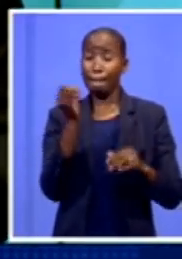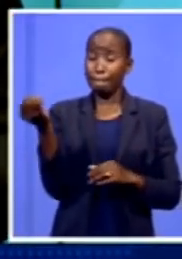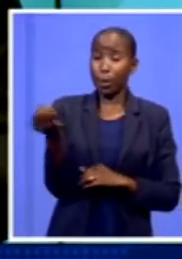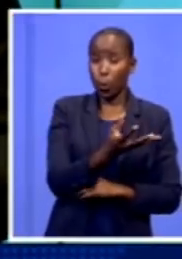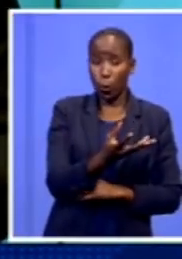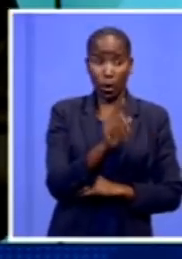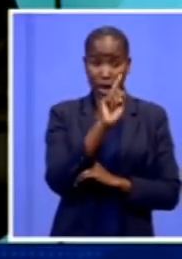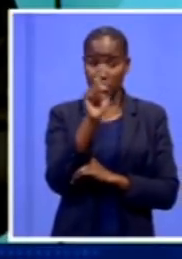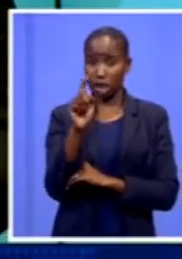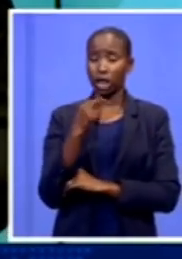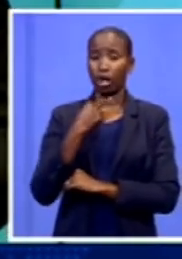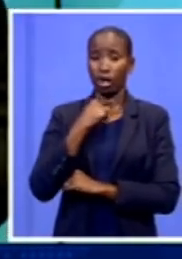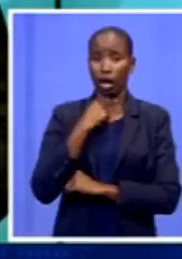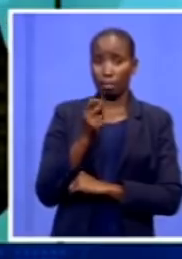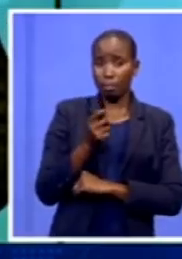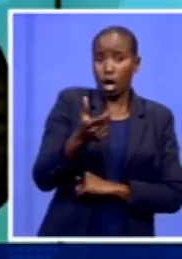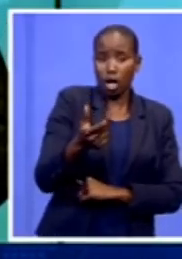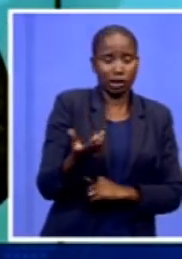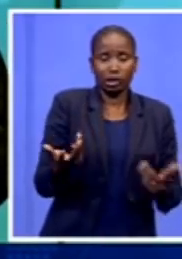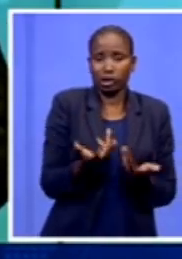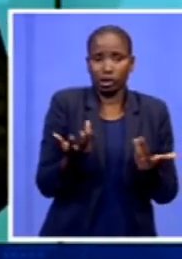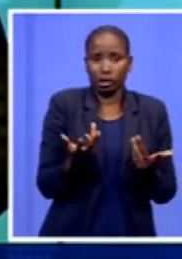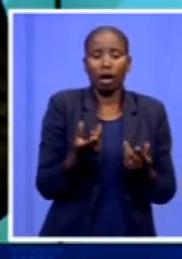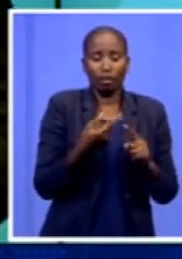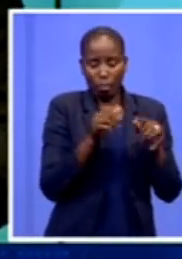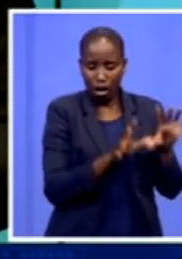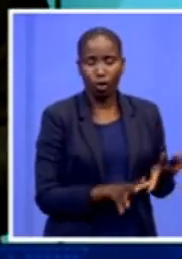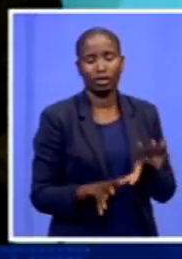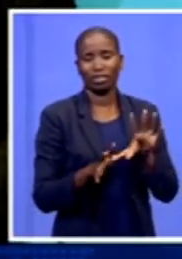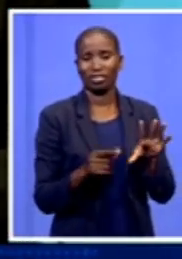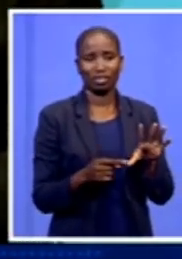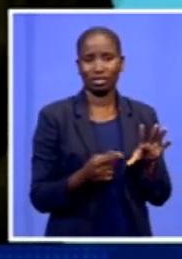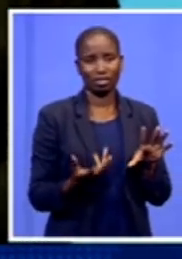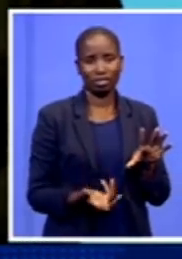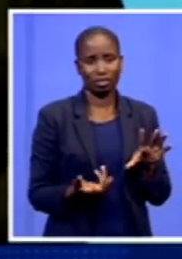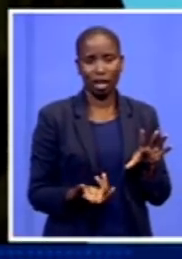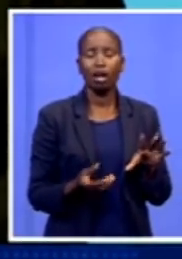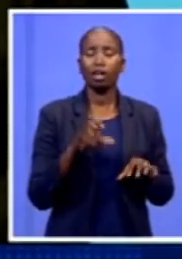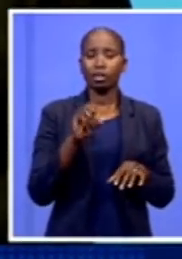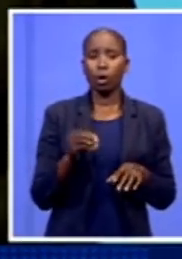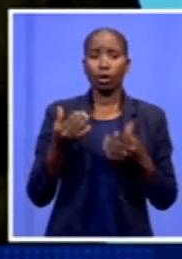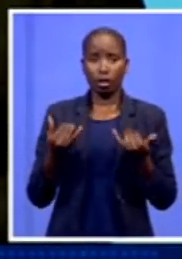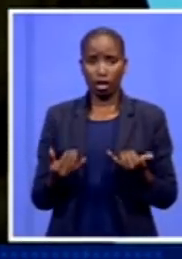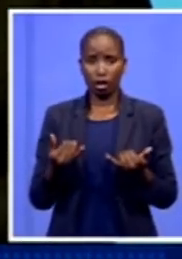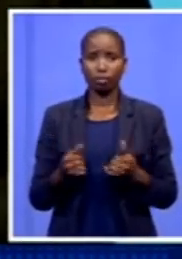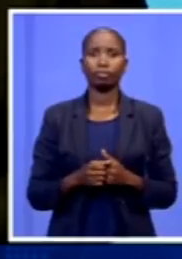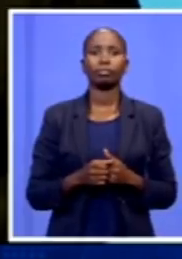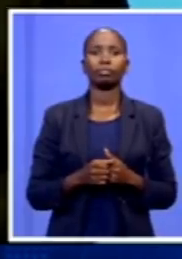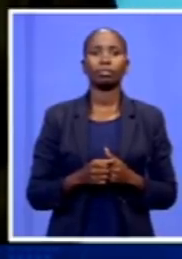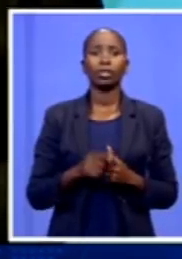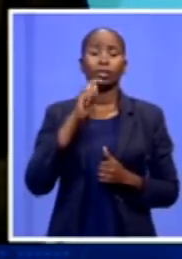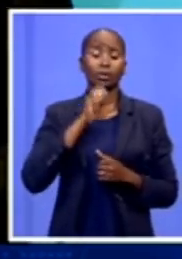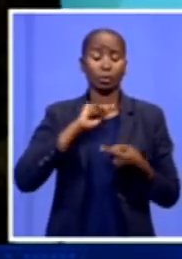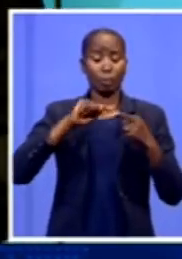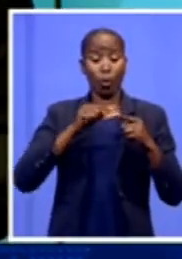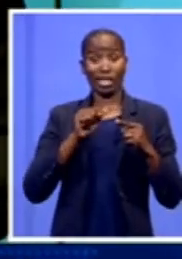our continent. Now, I come to an uncomfortable point. The